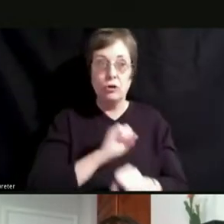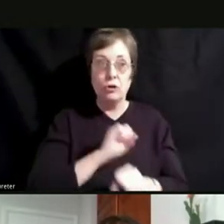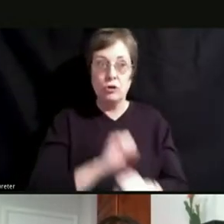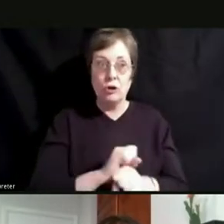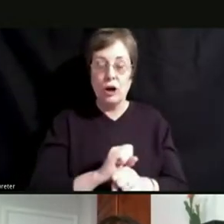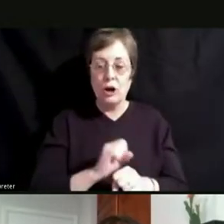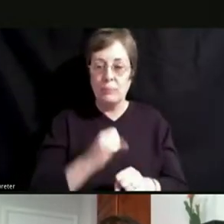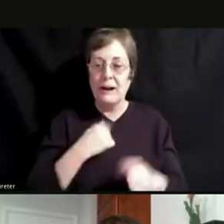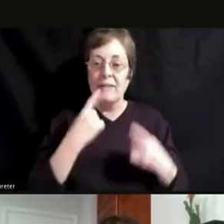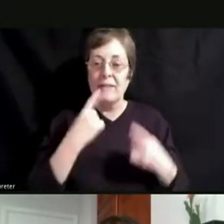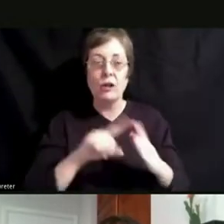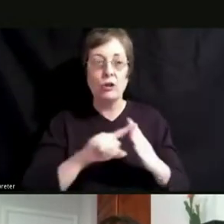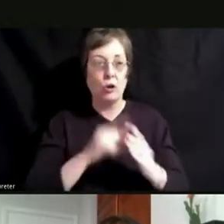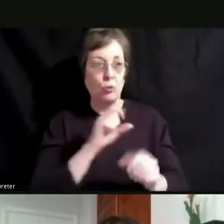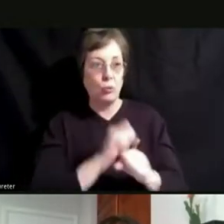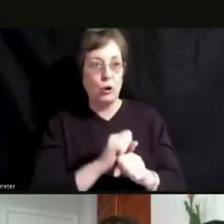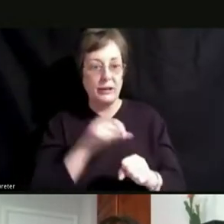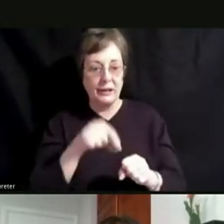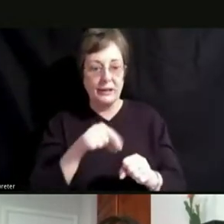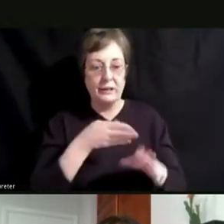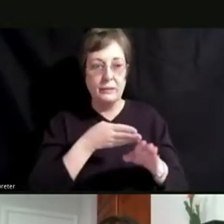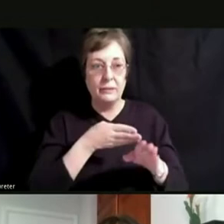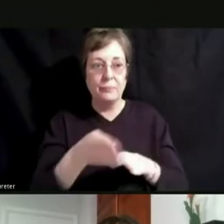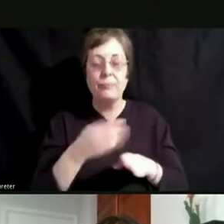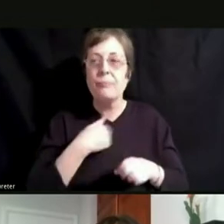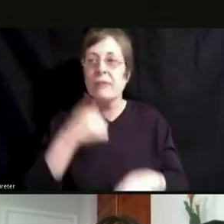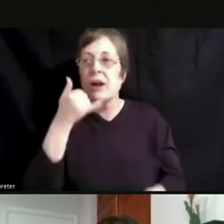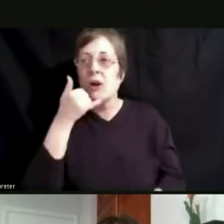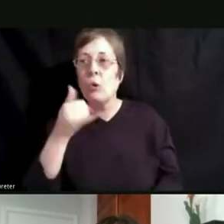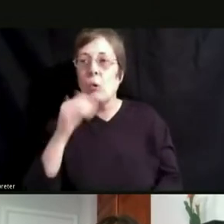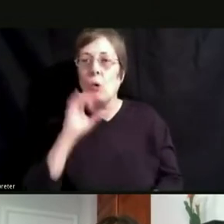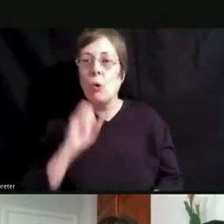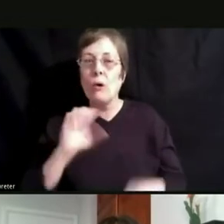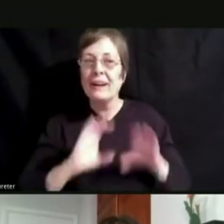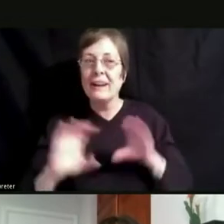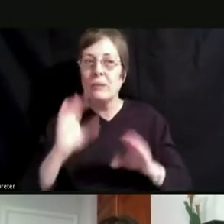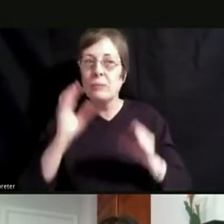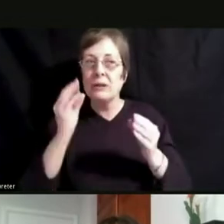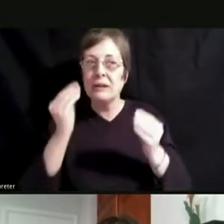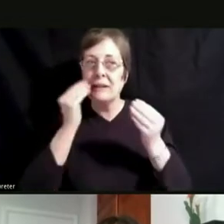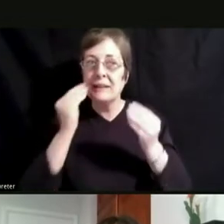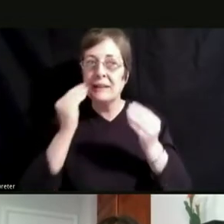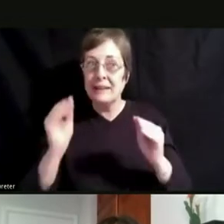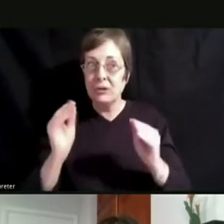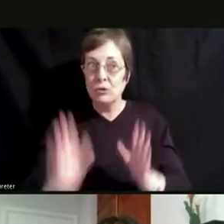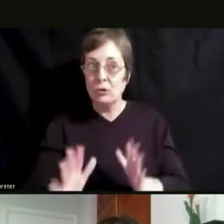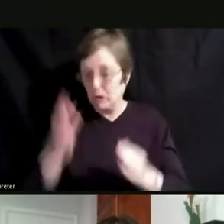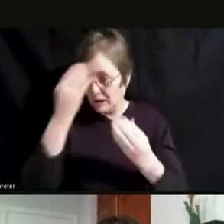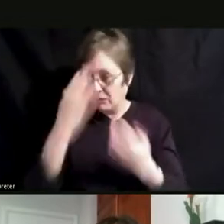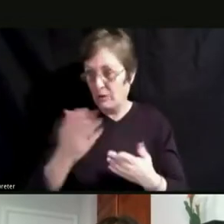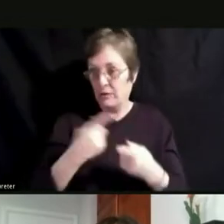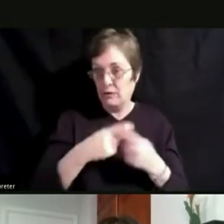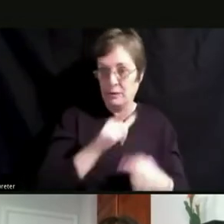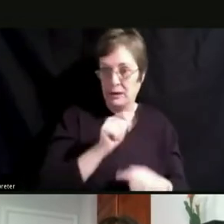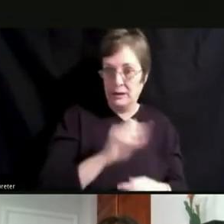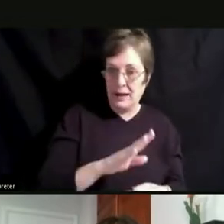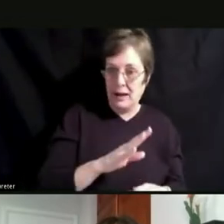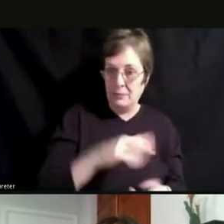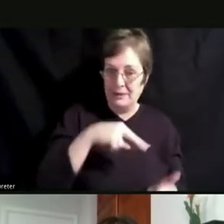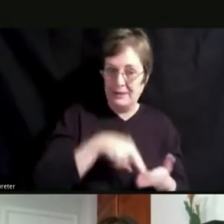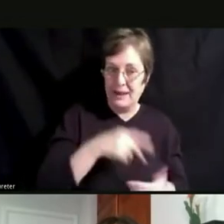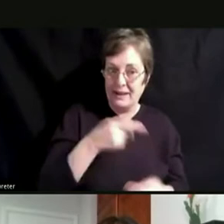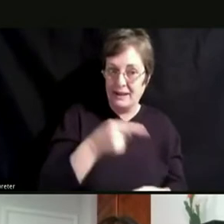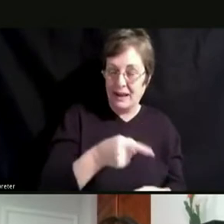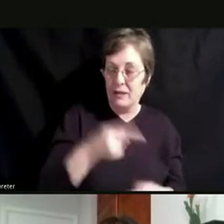started working in the industry, I called my old chemistry teacher and let her know from the laboratory that I was in, standing right then and there, and said,